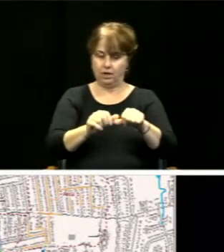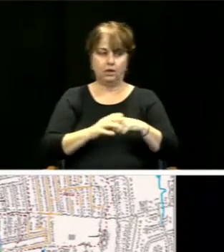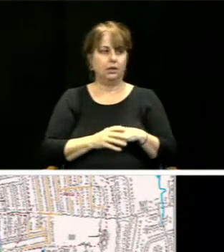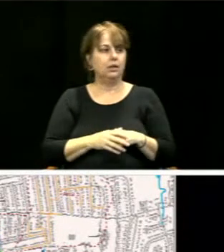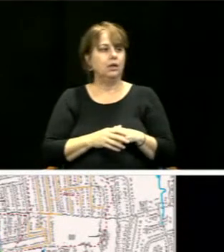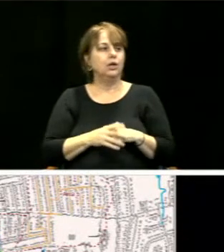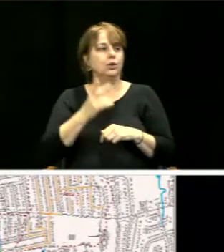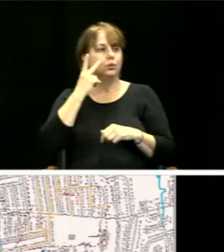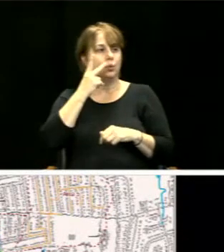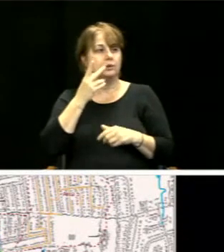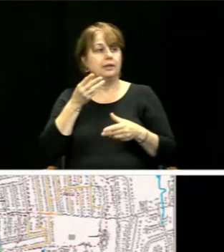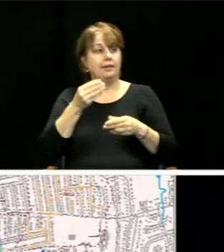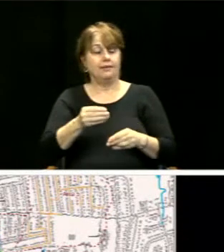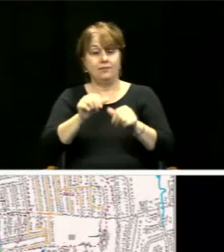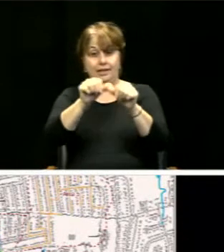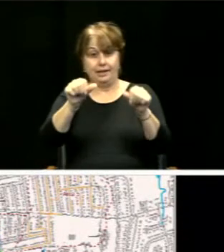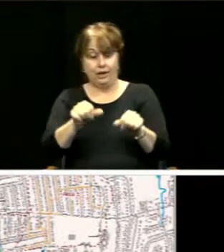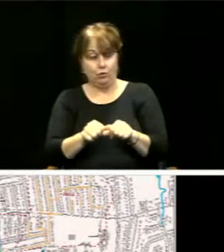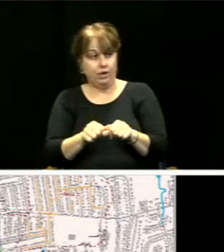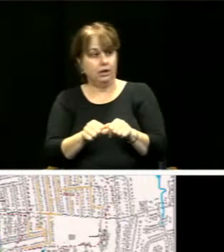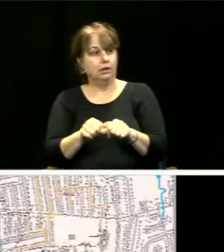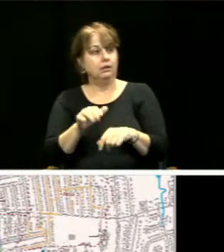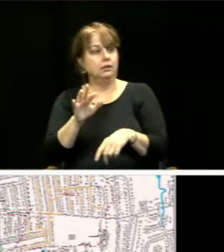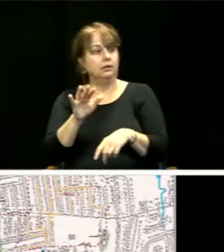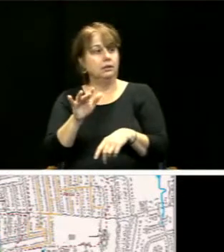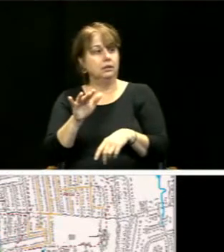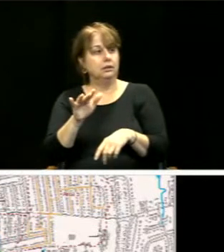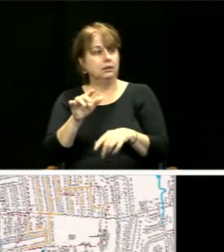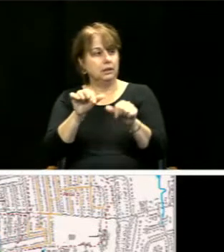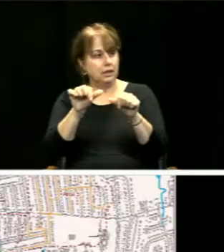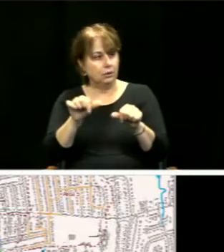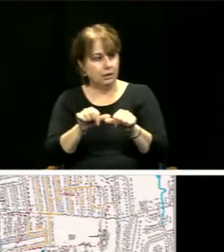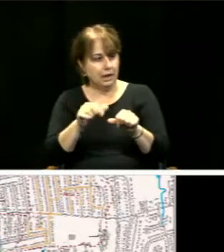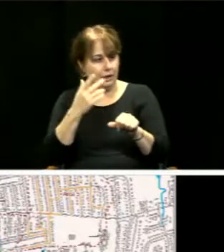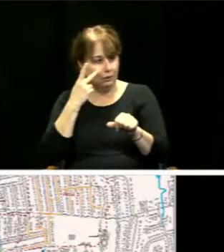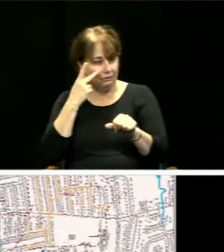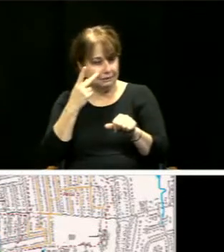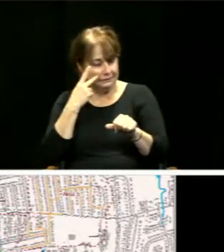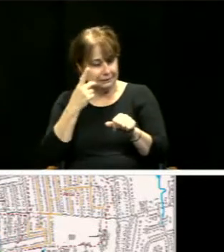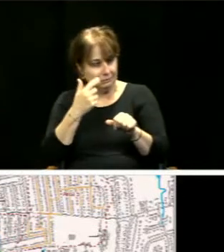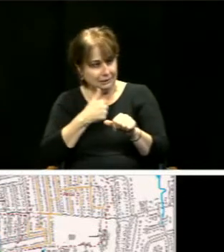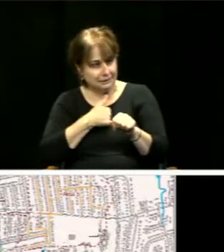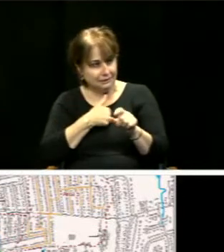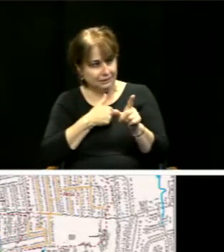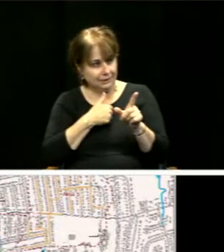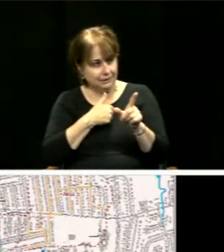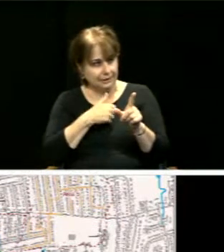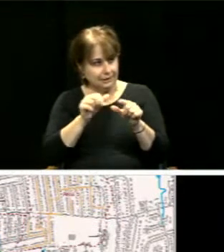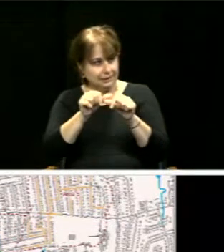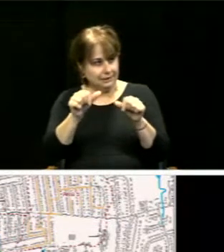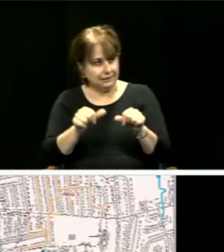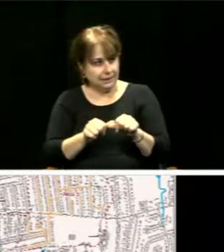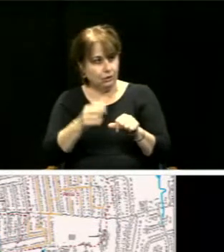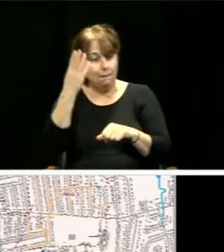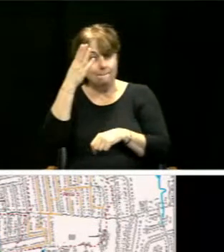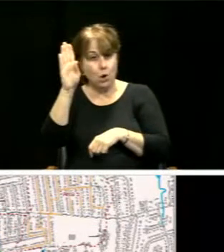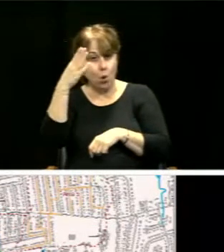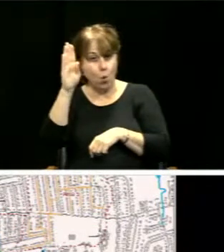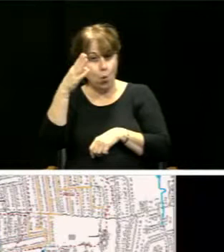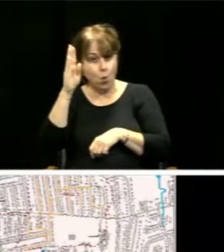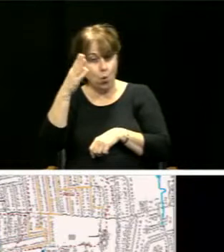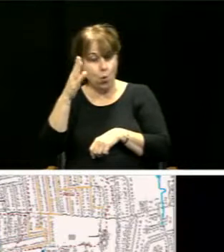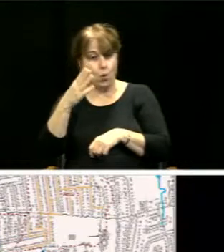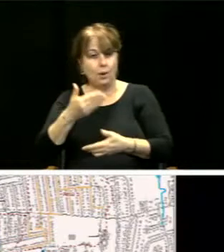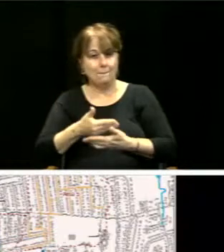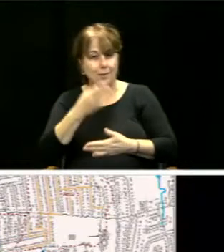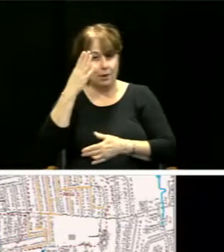area, which is the area, I'm hoping you can see my cursor. So this area that's blue, this baby blue